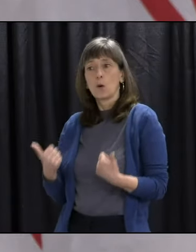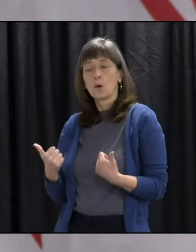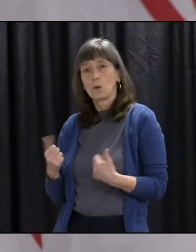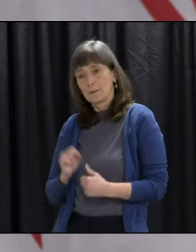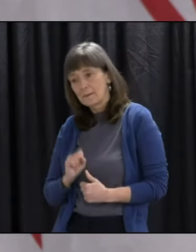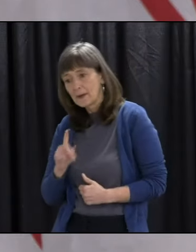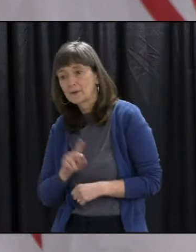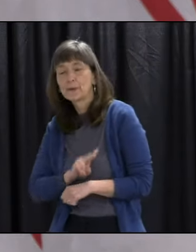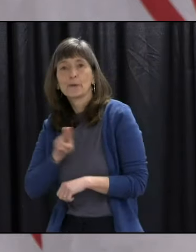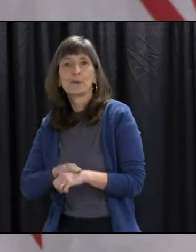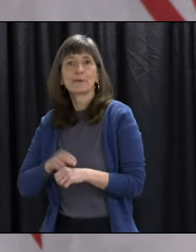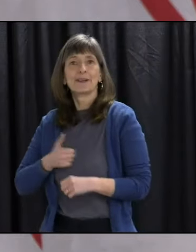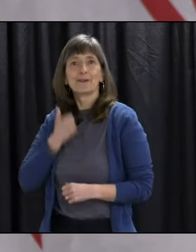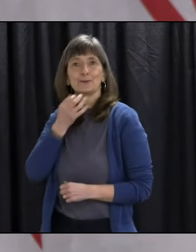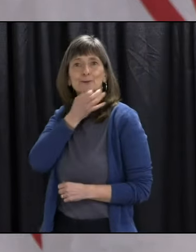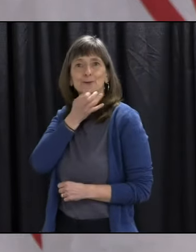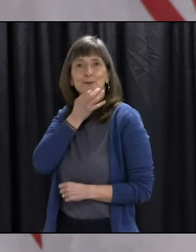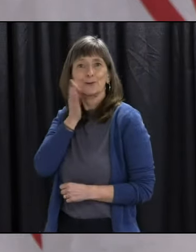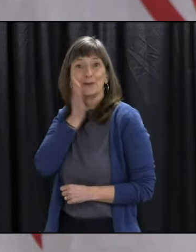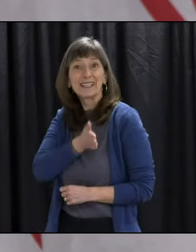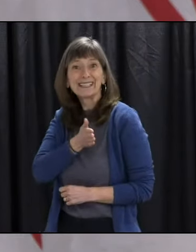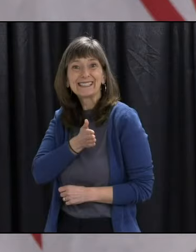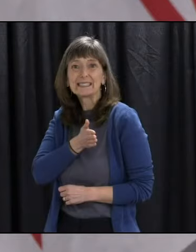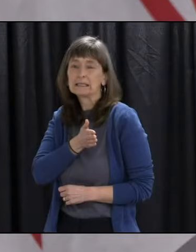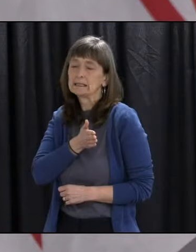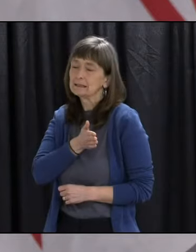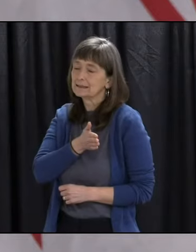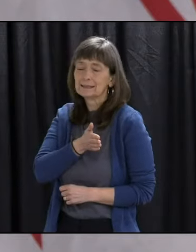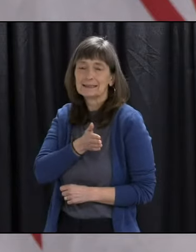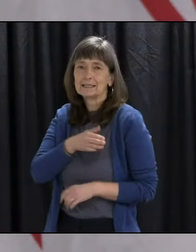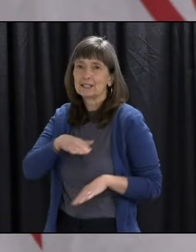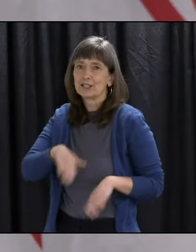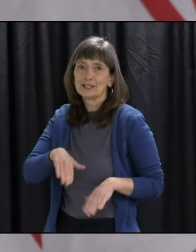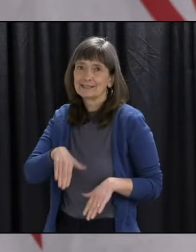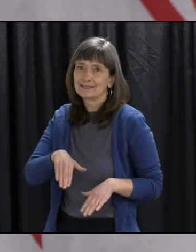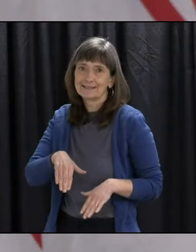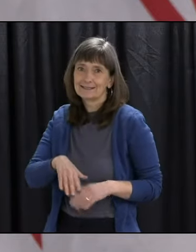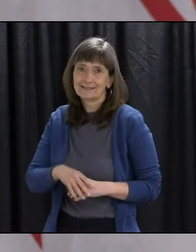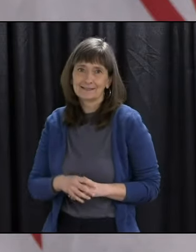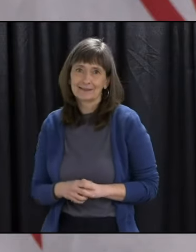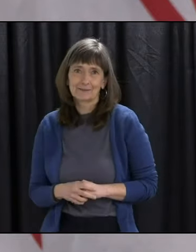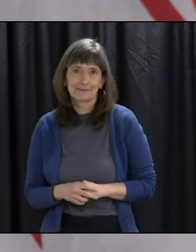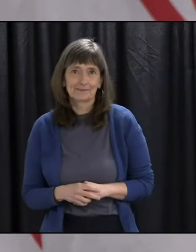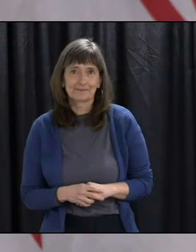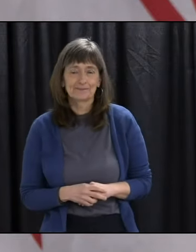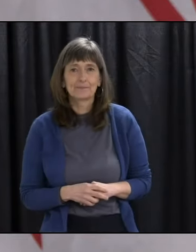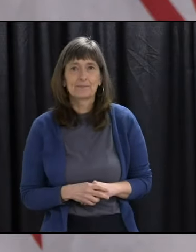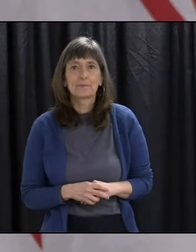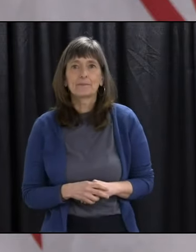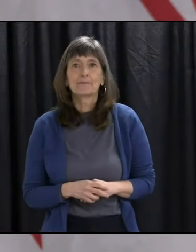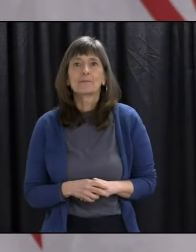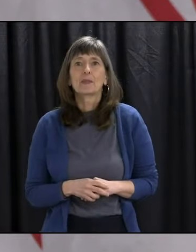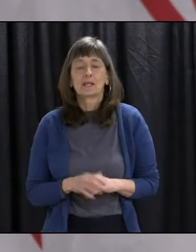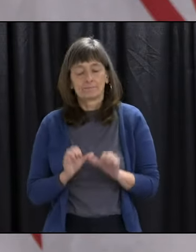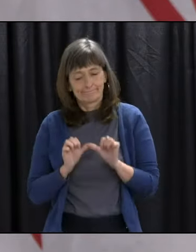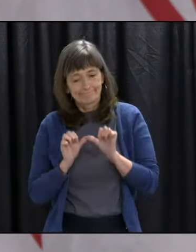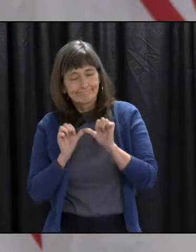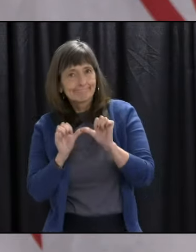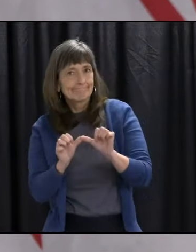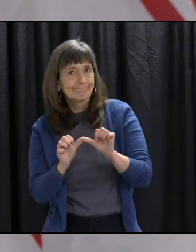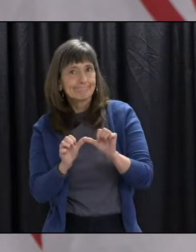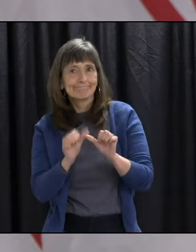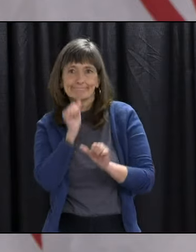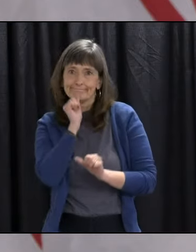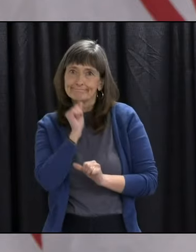to normal life, at least in the short term. We are not. We must continue to remain